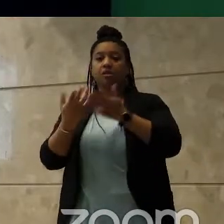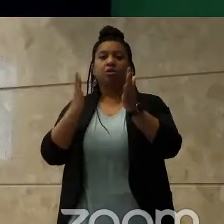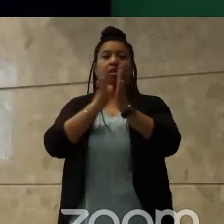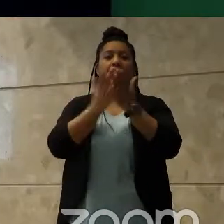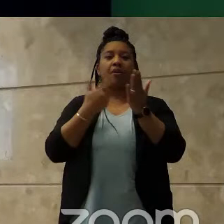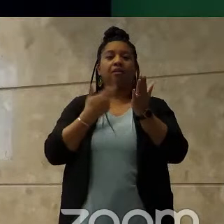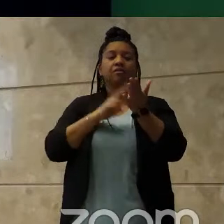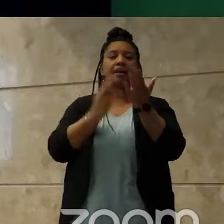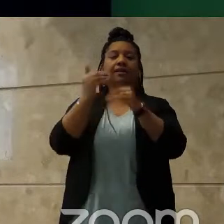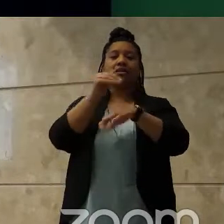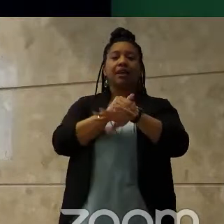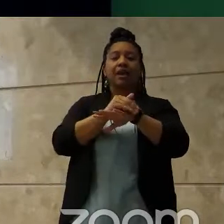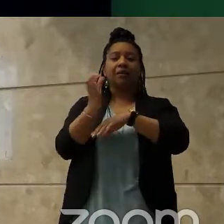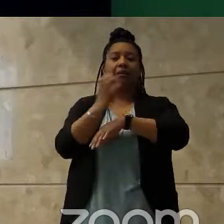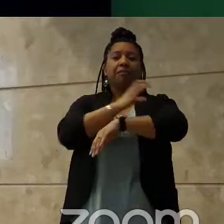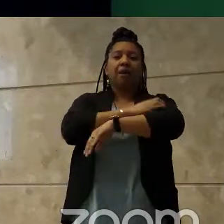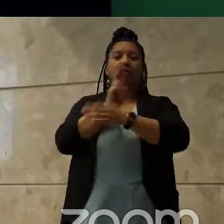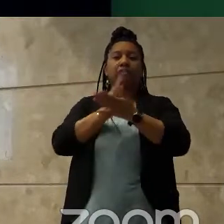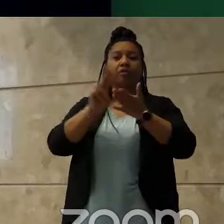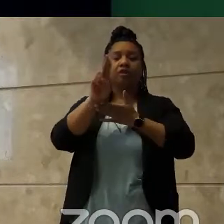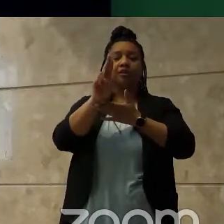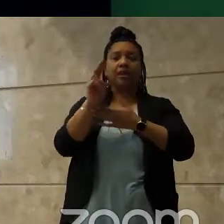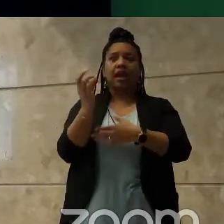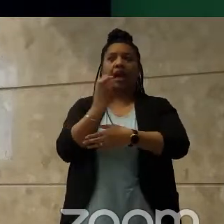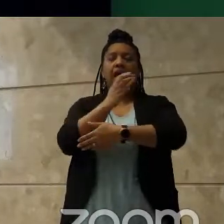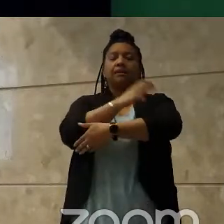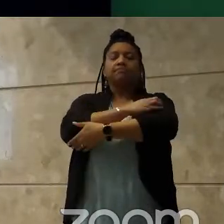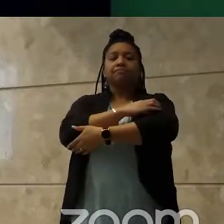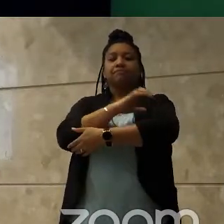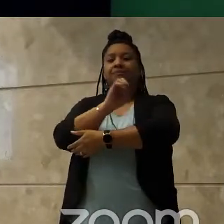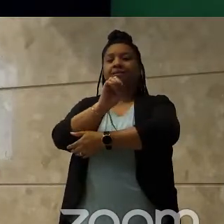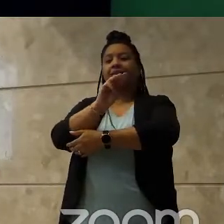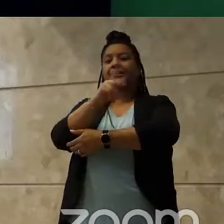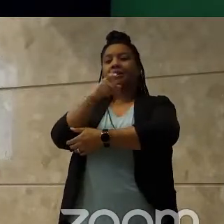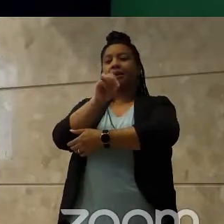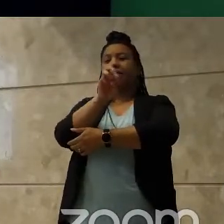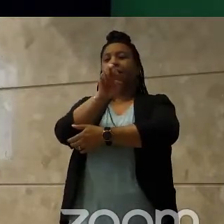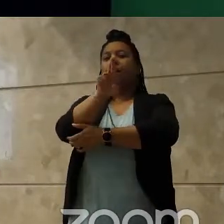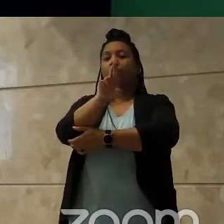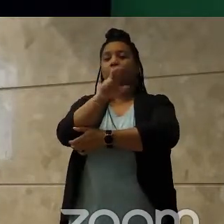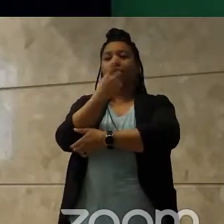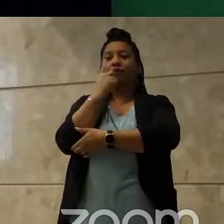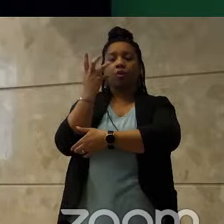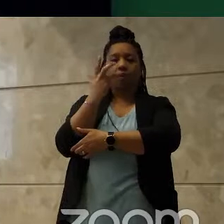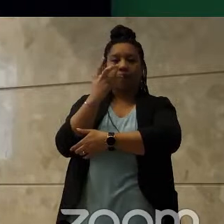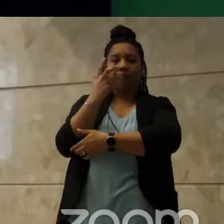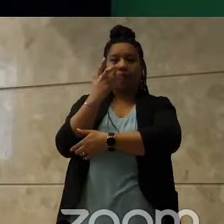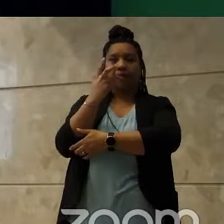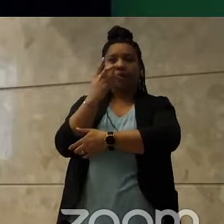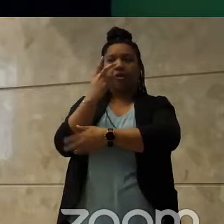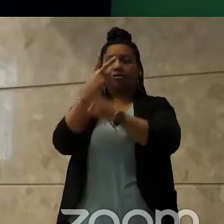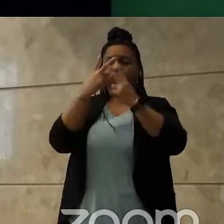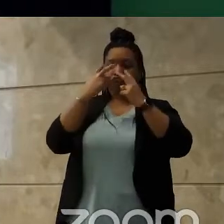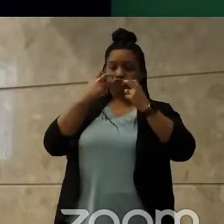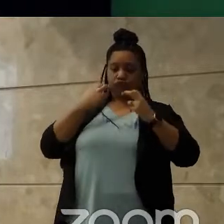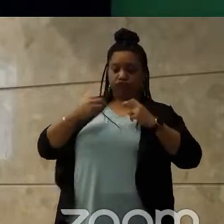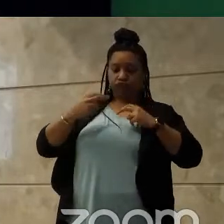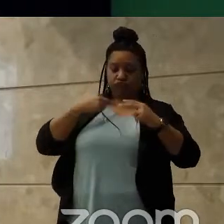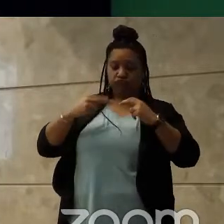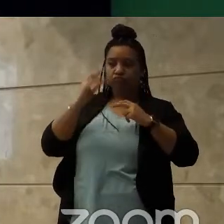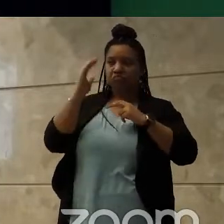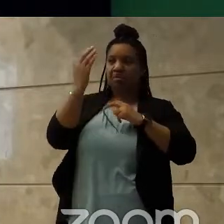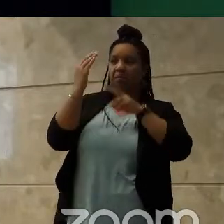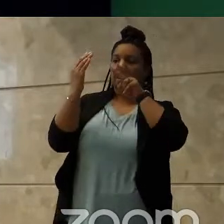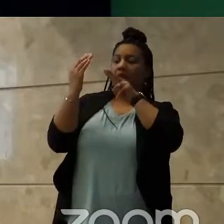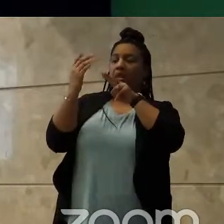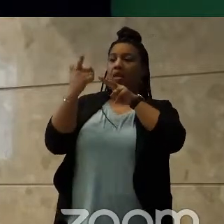University, empowered to do what? Empowered to look in the mirror at self and to say, we do these things well, but we